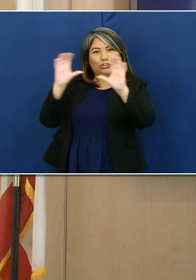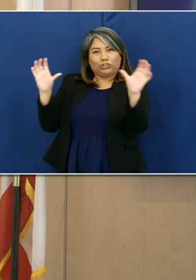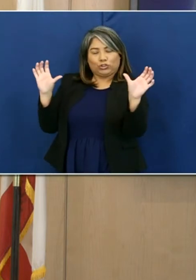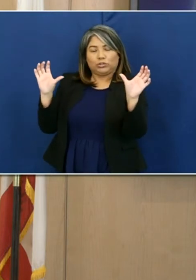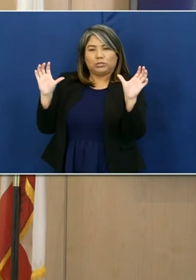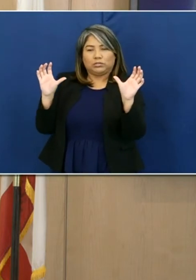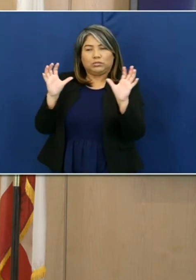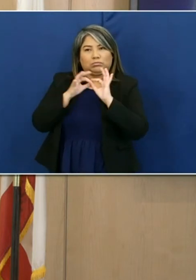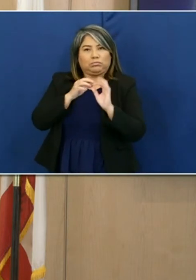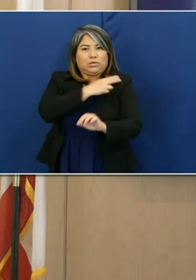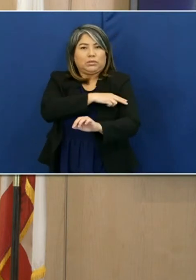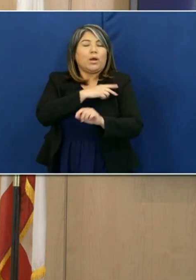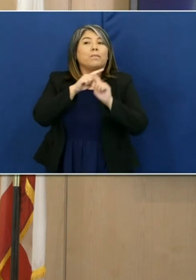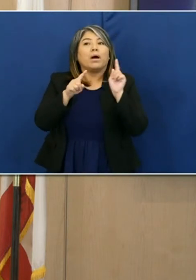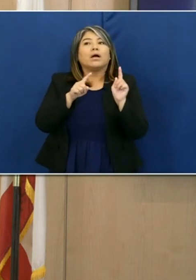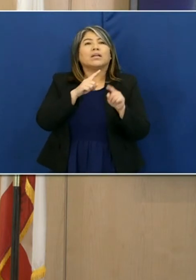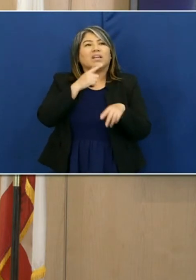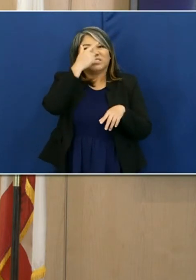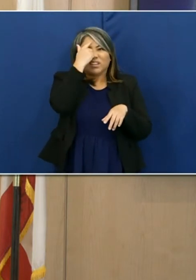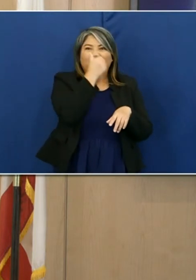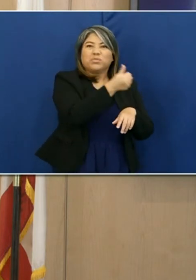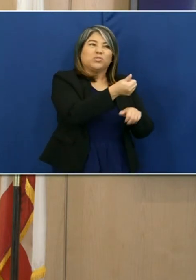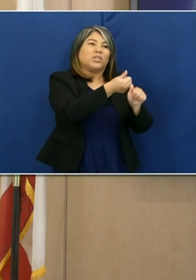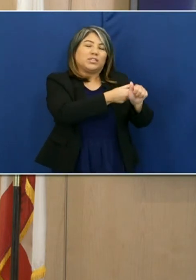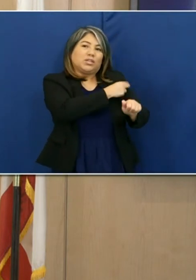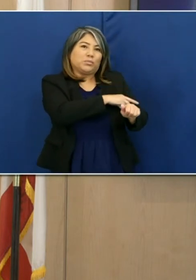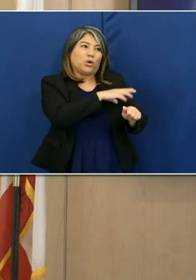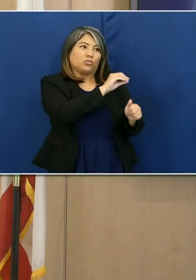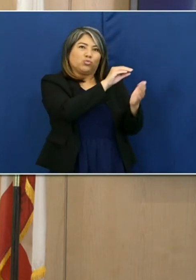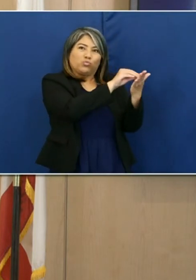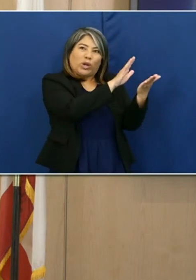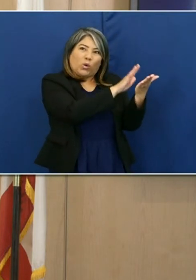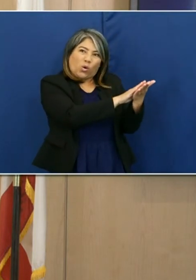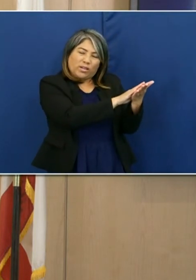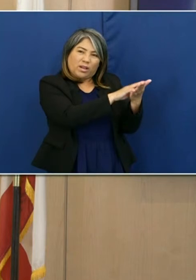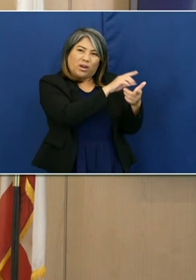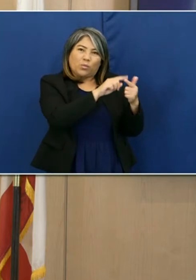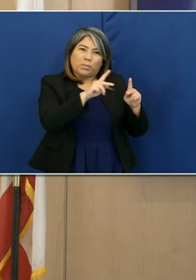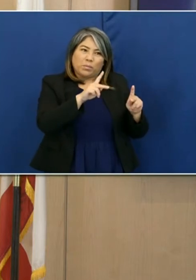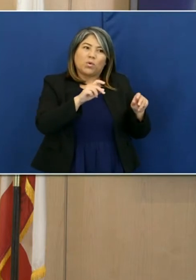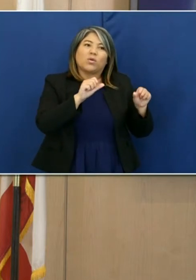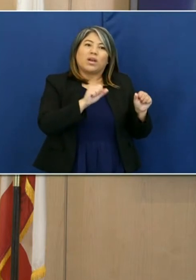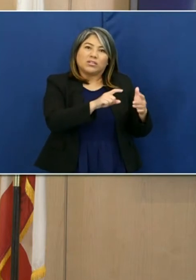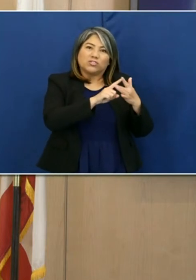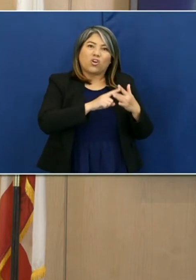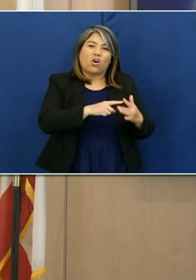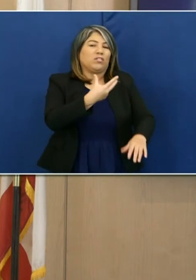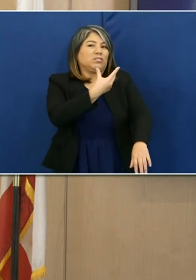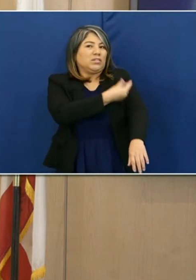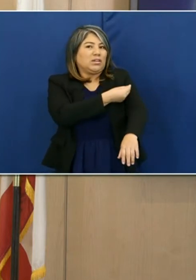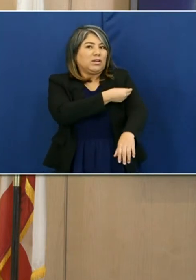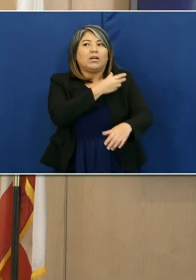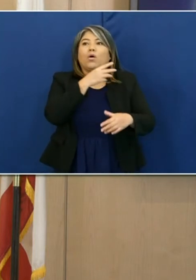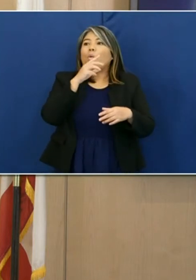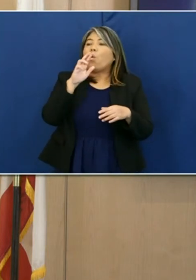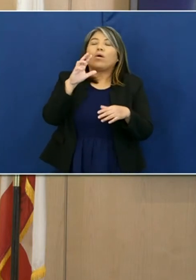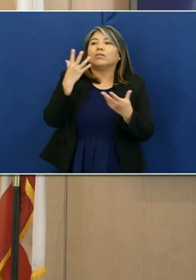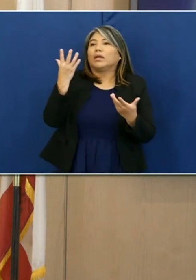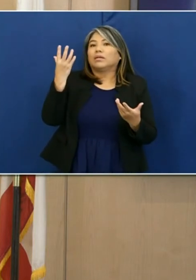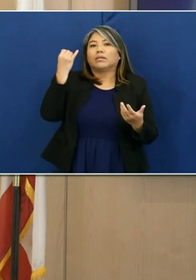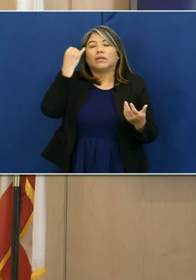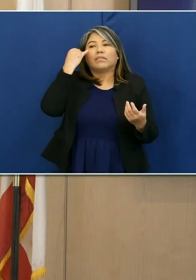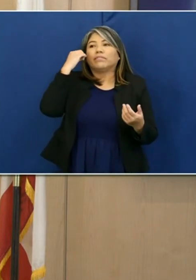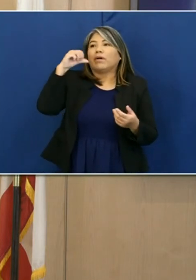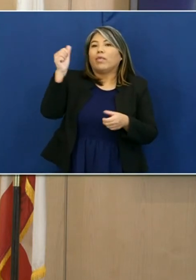will it be up to each hospital to record that when people are able to start getting them outside of, those frontline